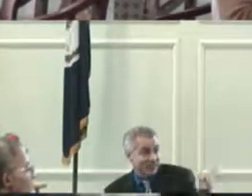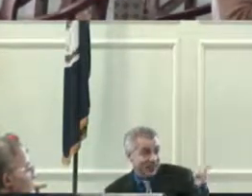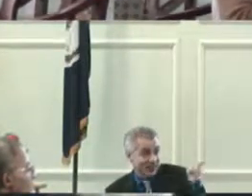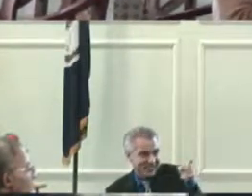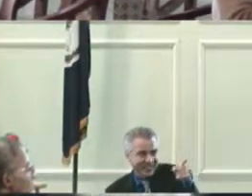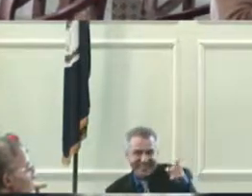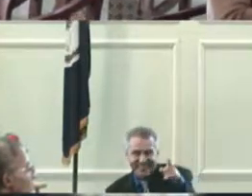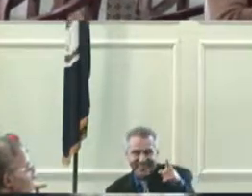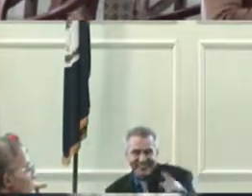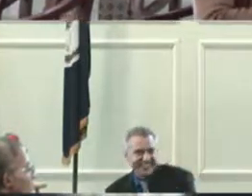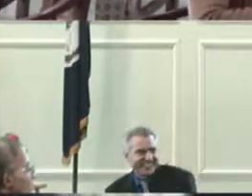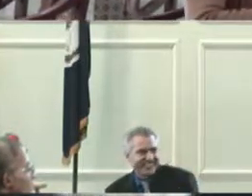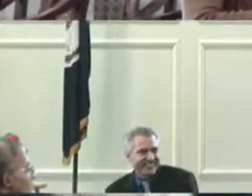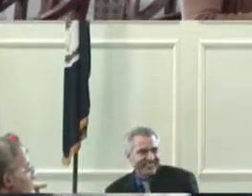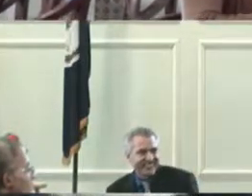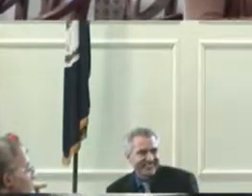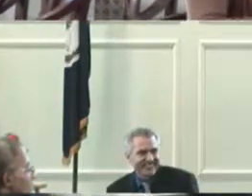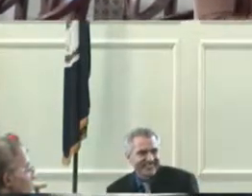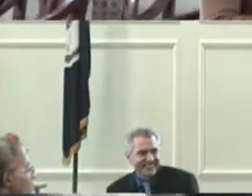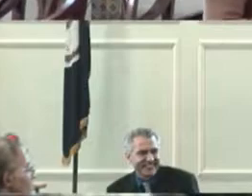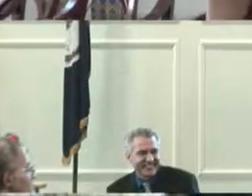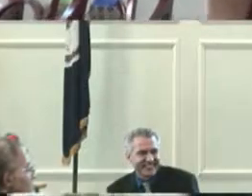We also have Lorna Wright.